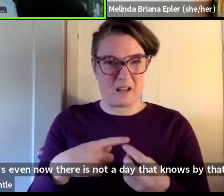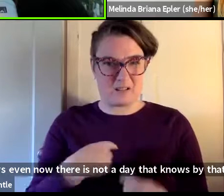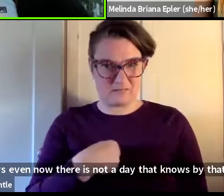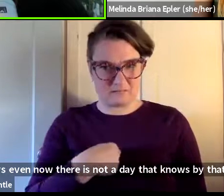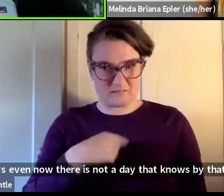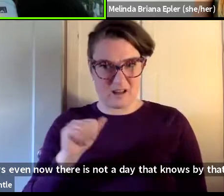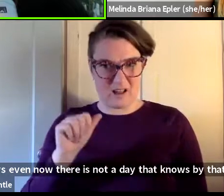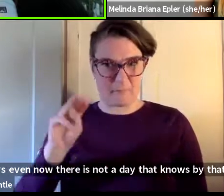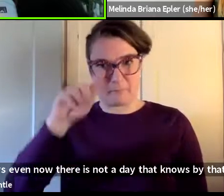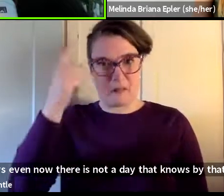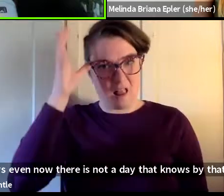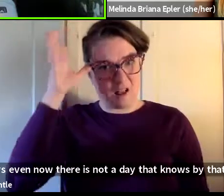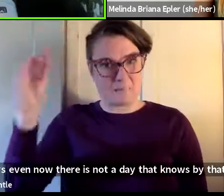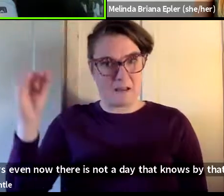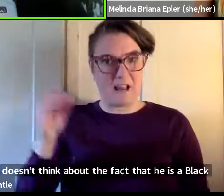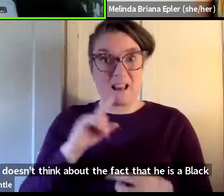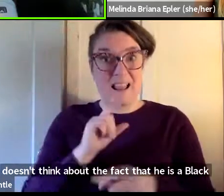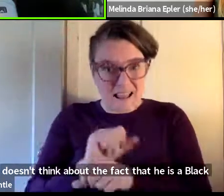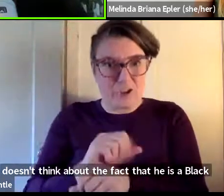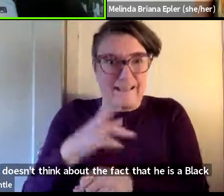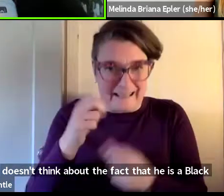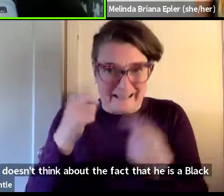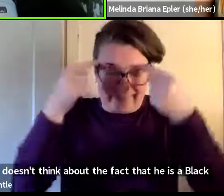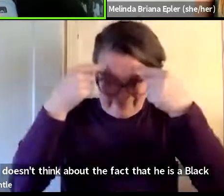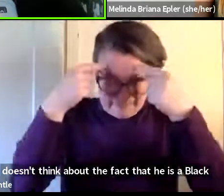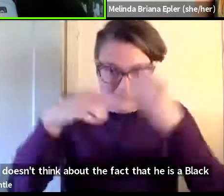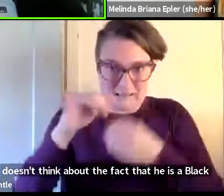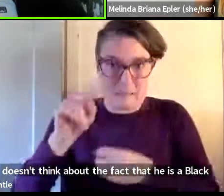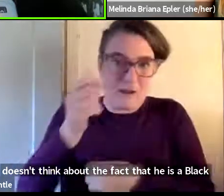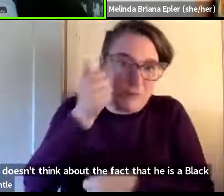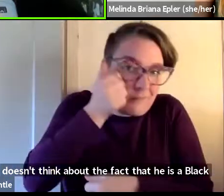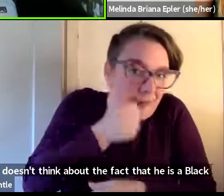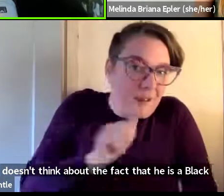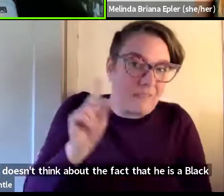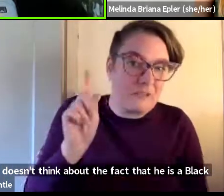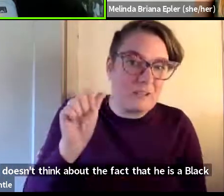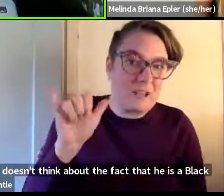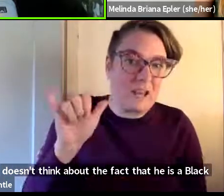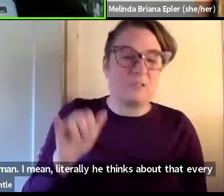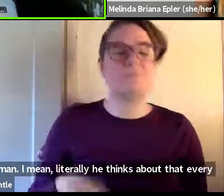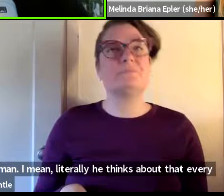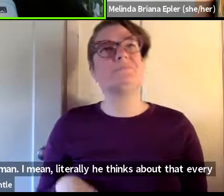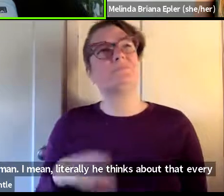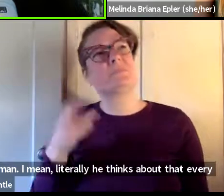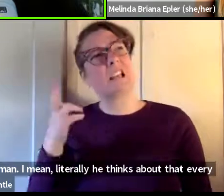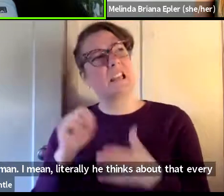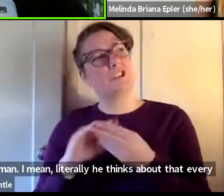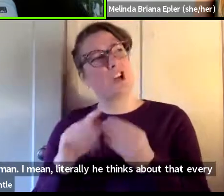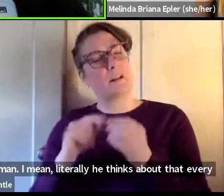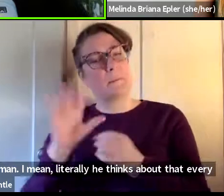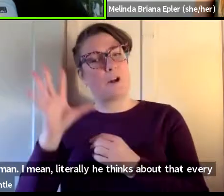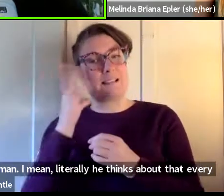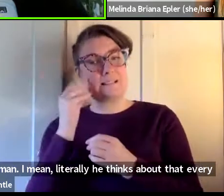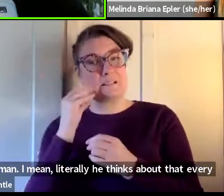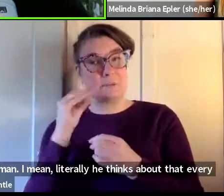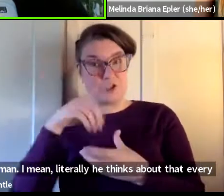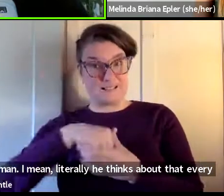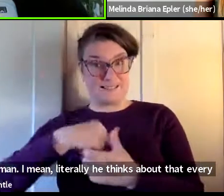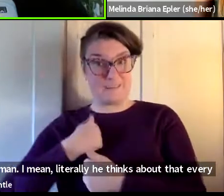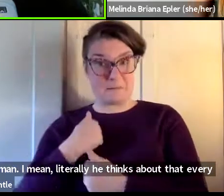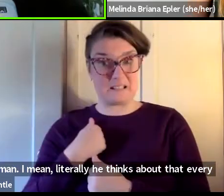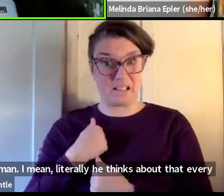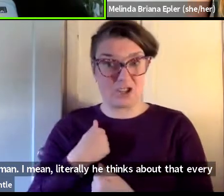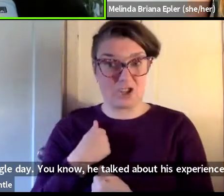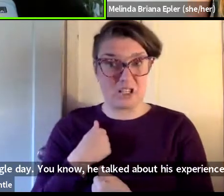man. I mean, literally, he thinks about that every single day. He talked about his experience being in the